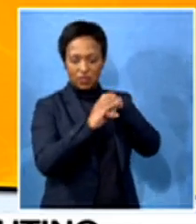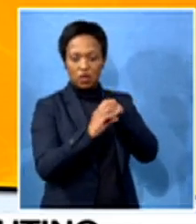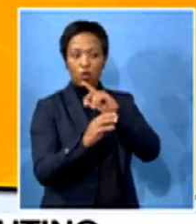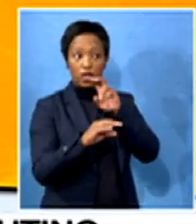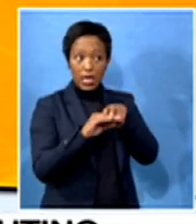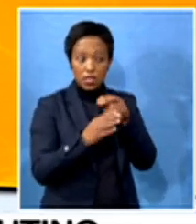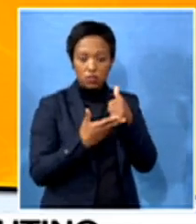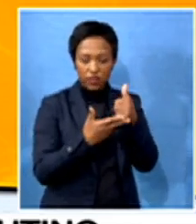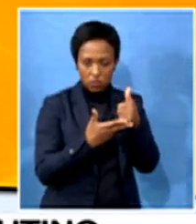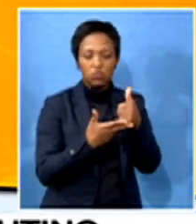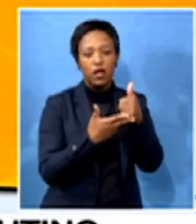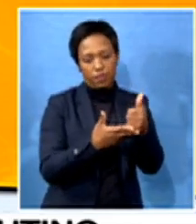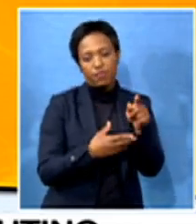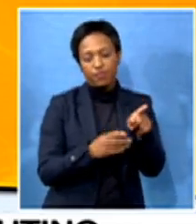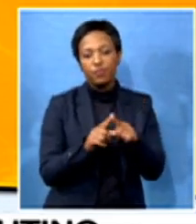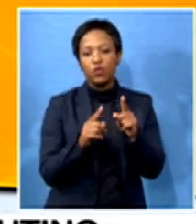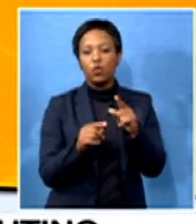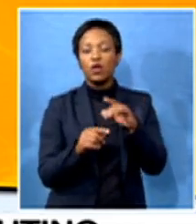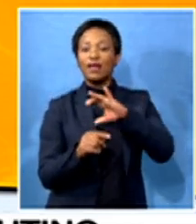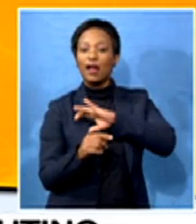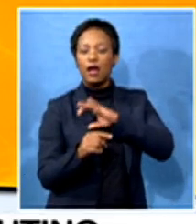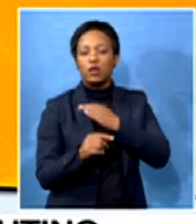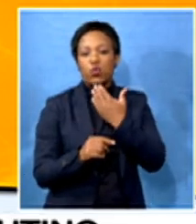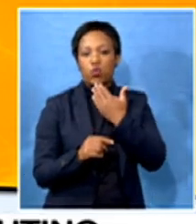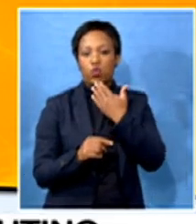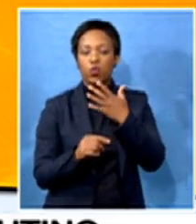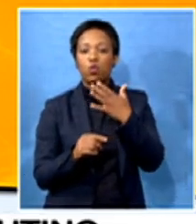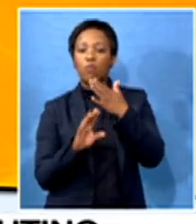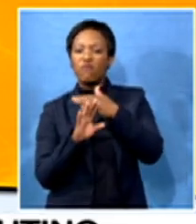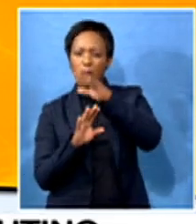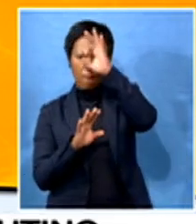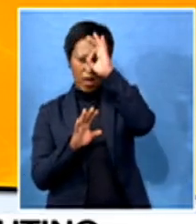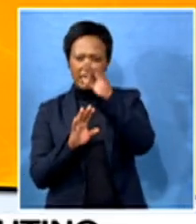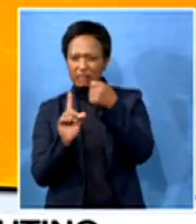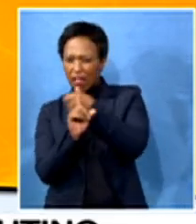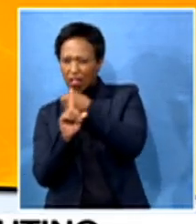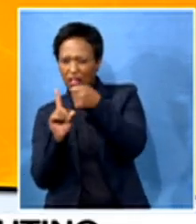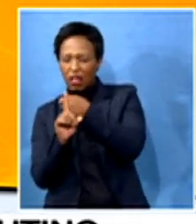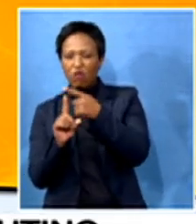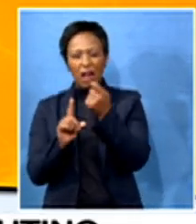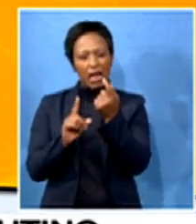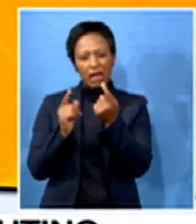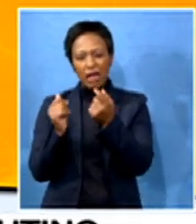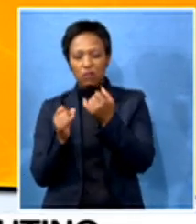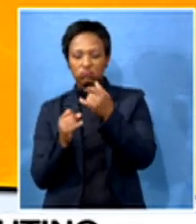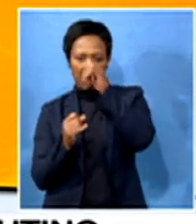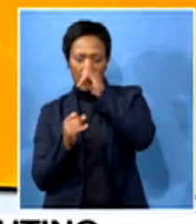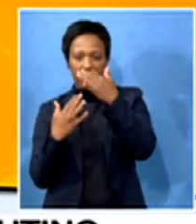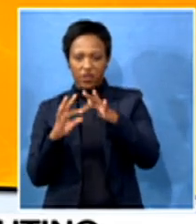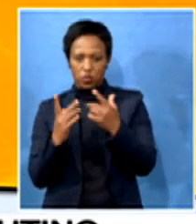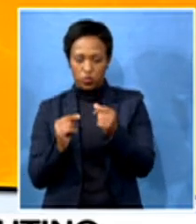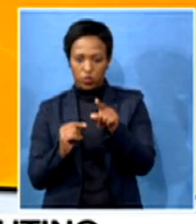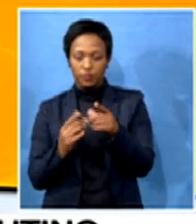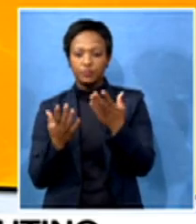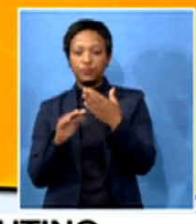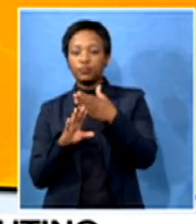services. And most of their clientele are victims of police brutality and minor offences. And since March 2019,